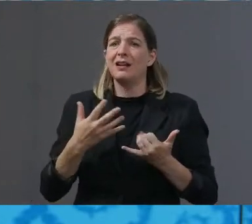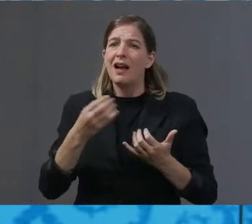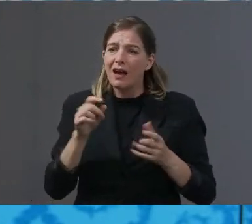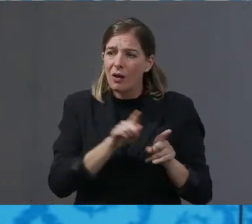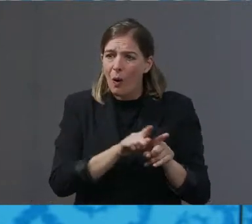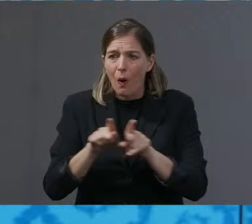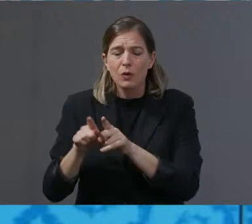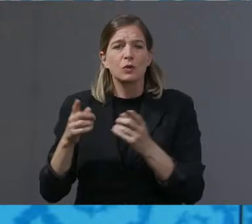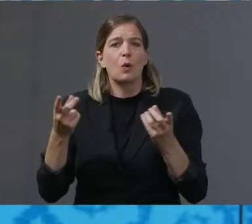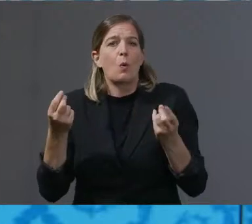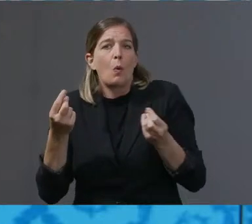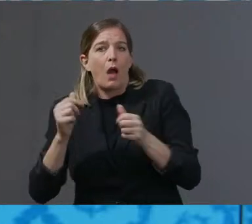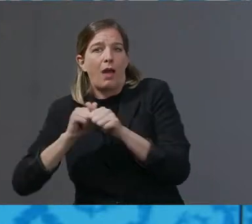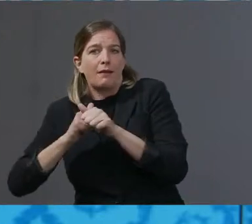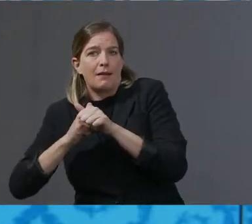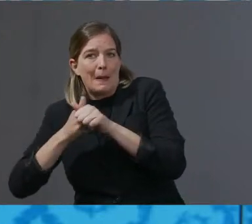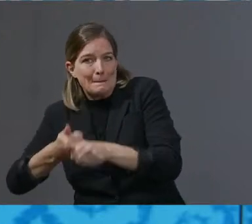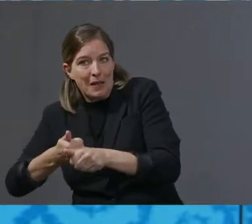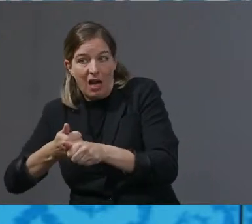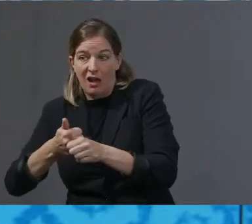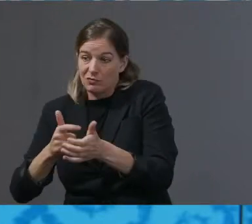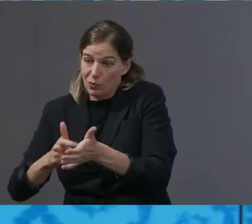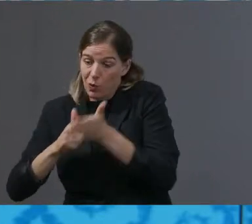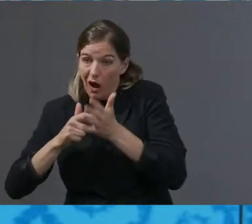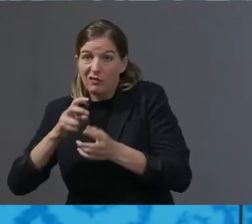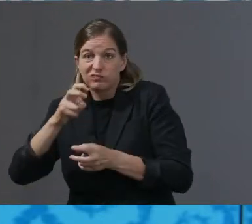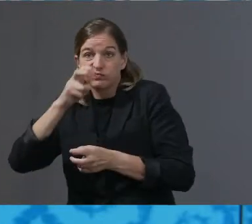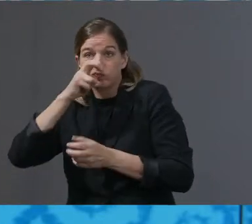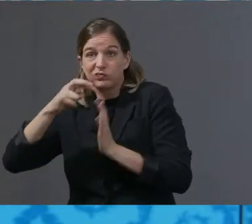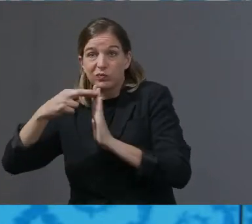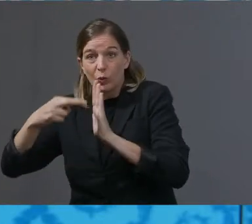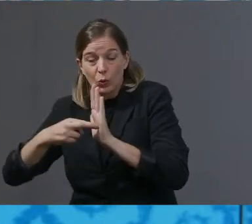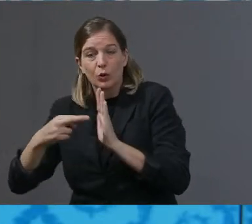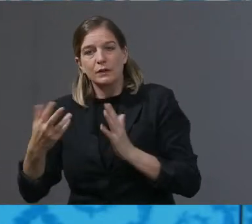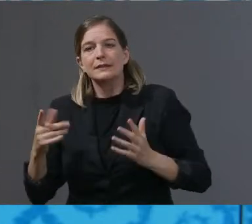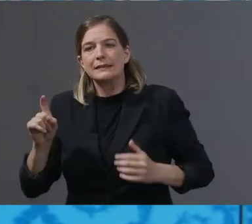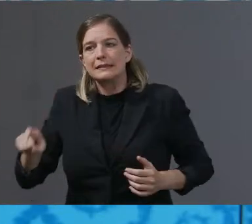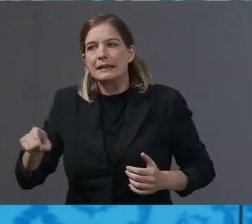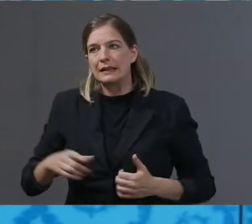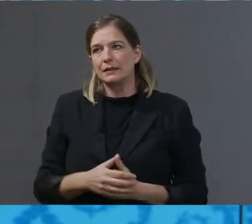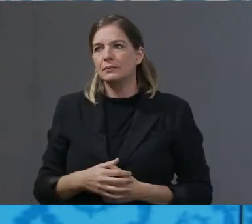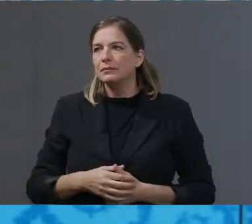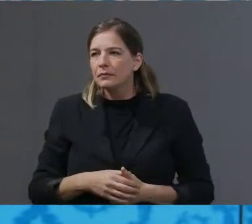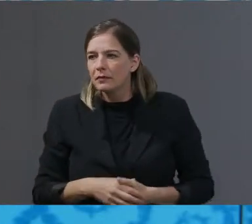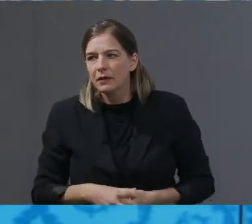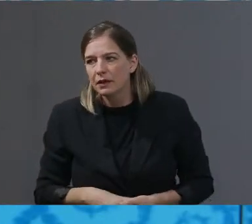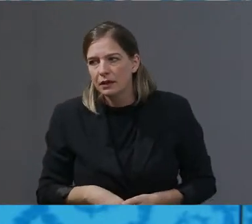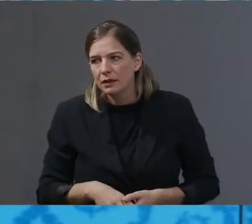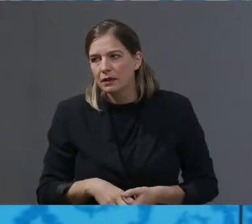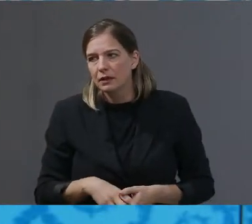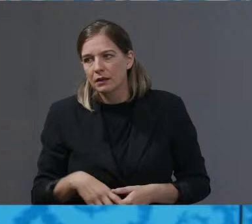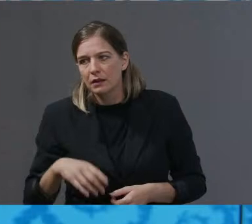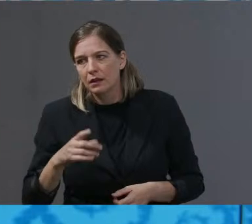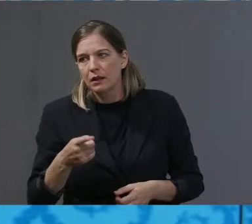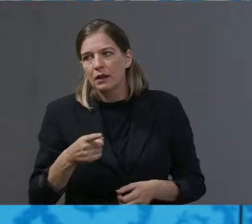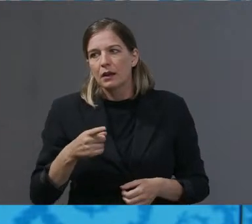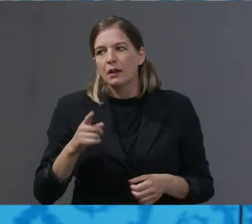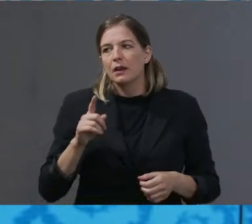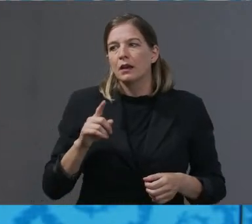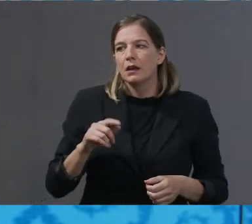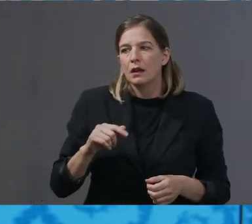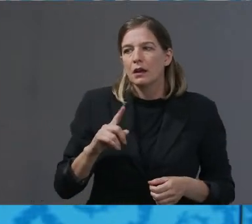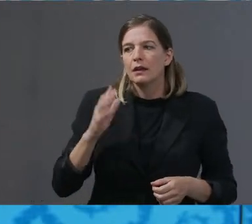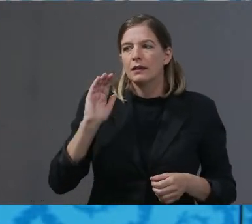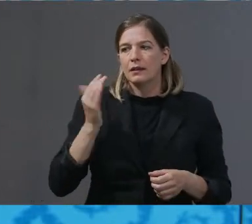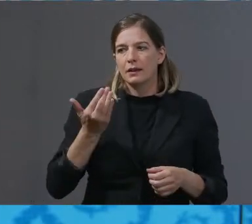necessary. Jeremy and then Melissa. Governor, it seemed highly likely once the stay-at-home order was lifted that there would be more